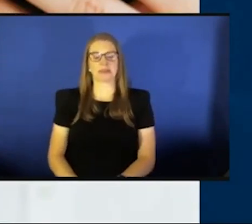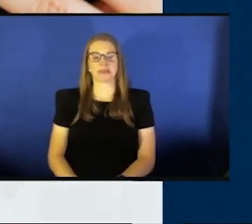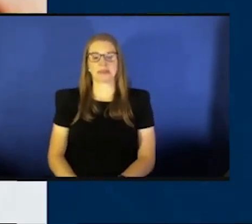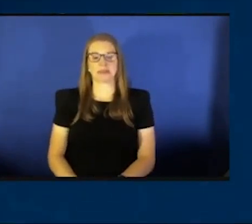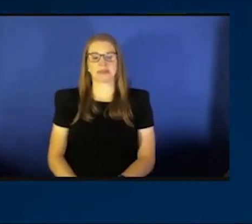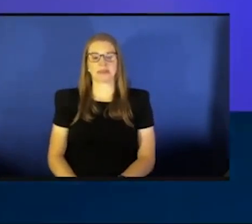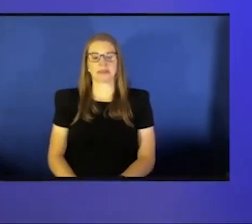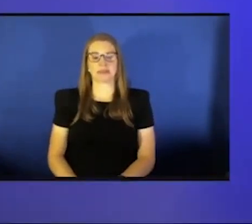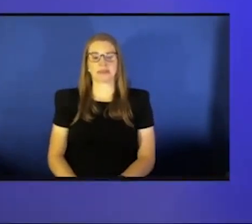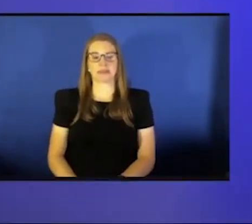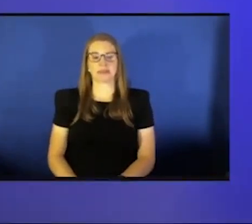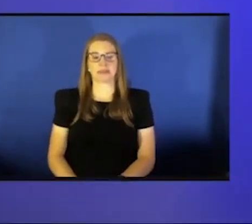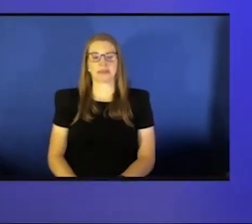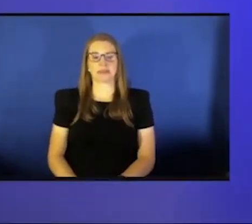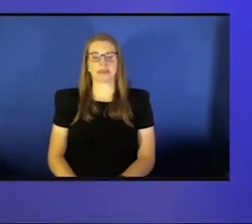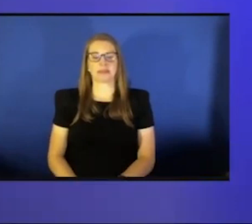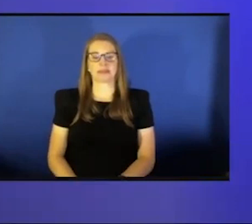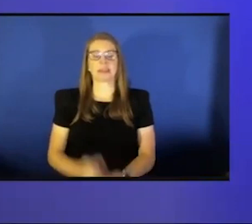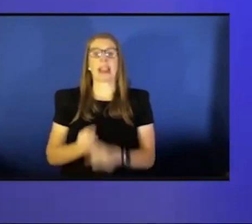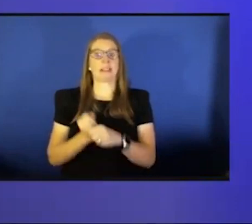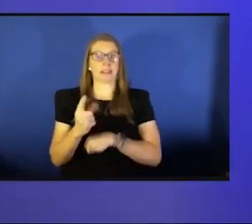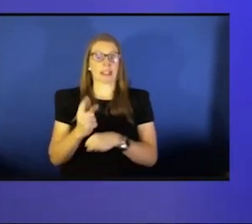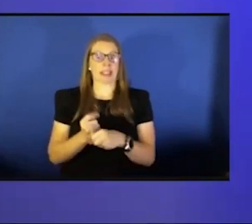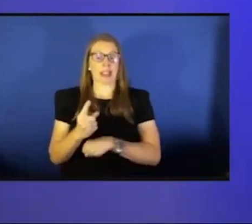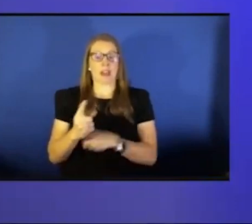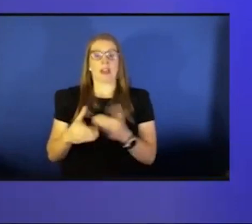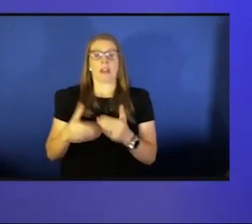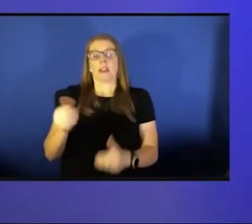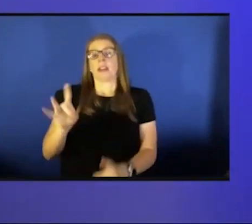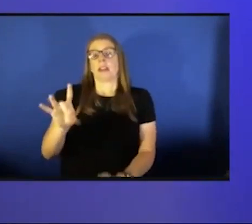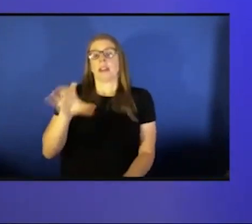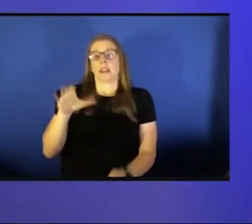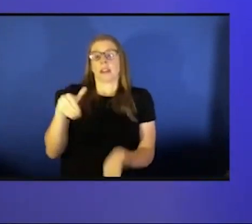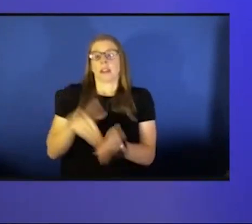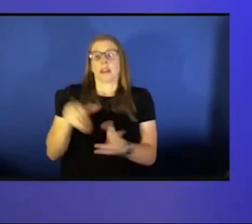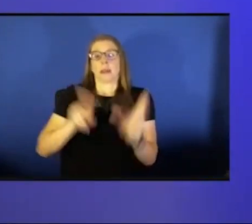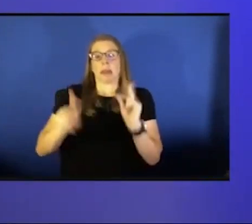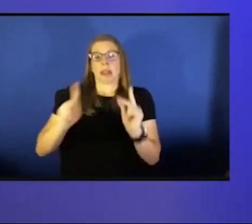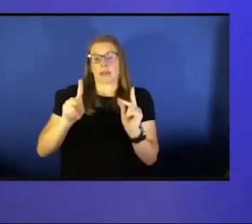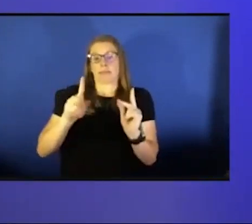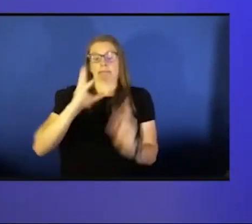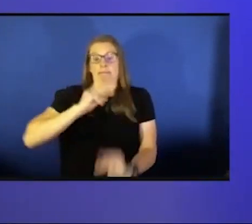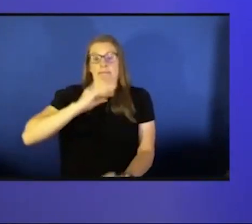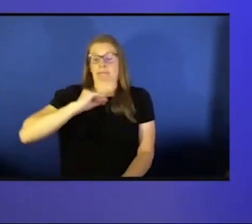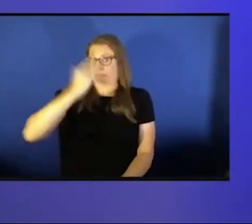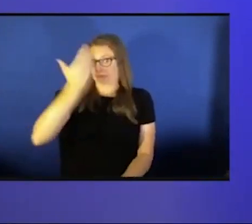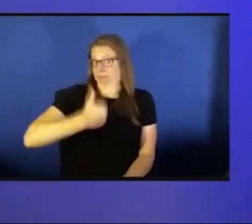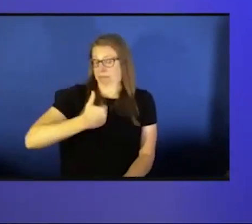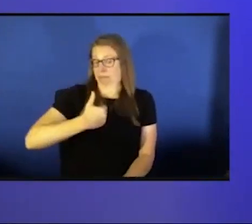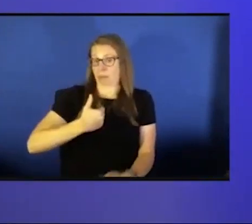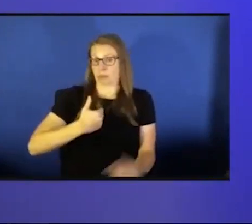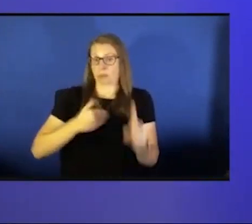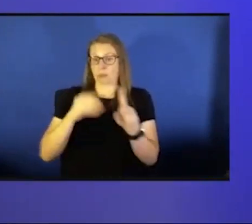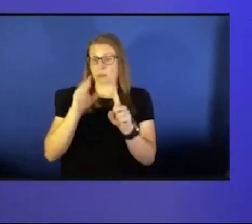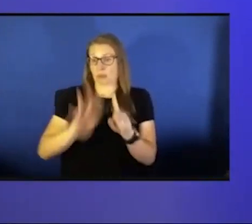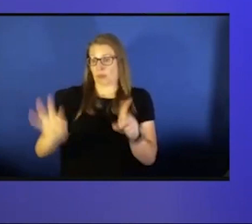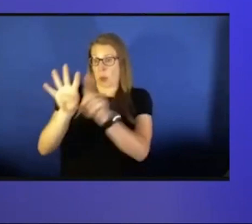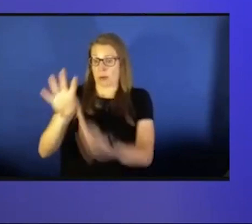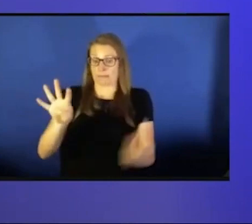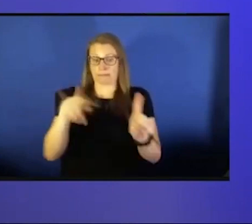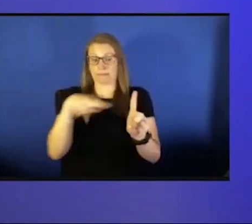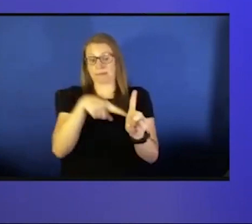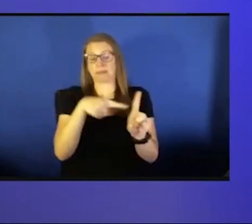screen. Well, every year, nearly 800,000 people have a stroke. 1 in 4 have had a